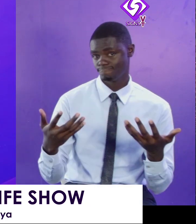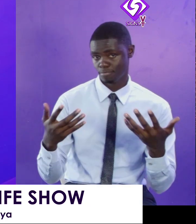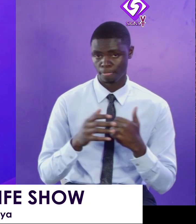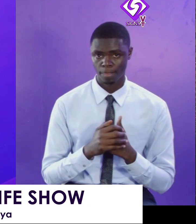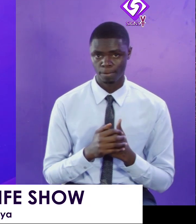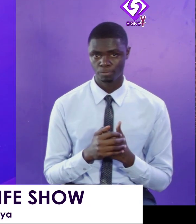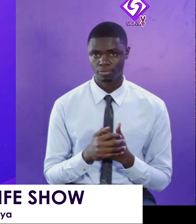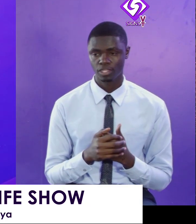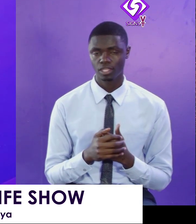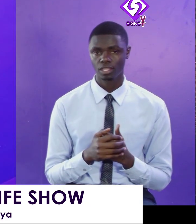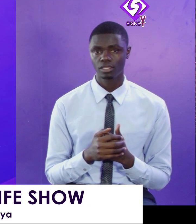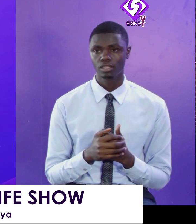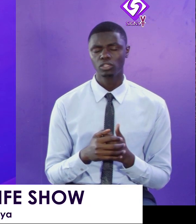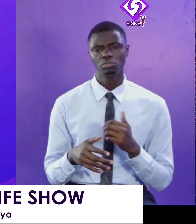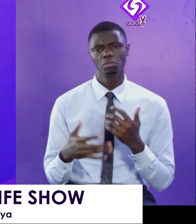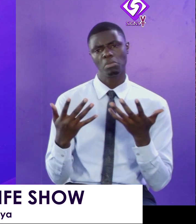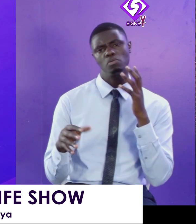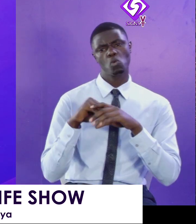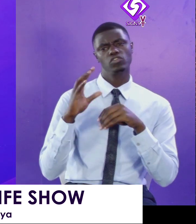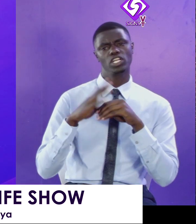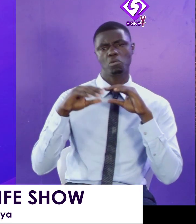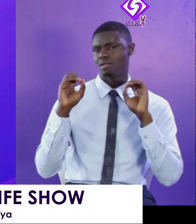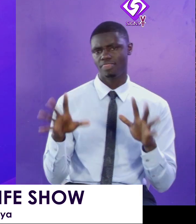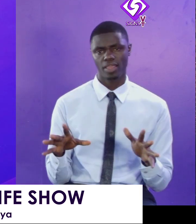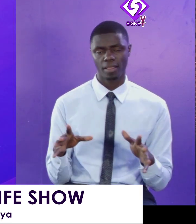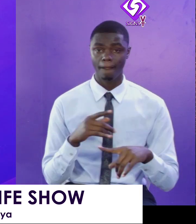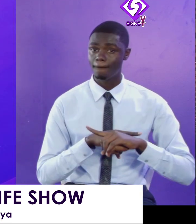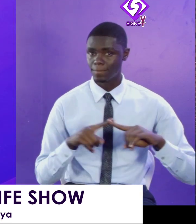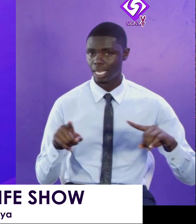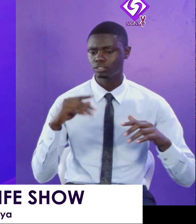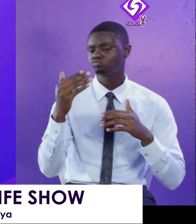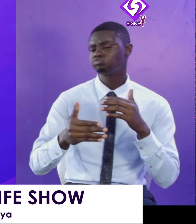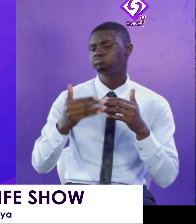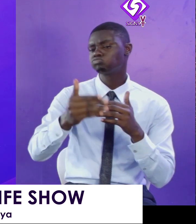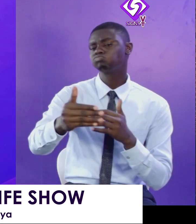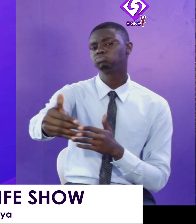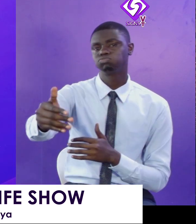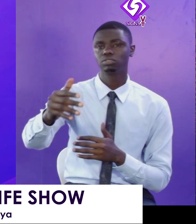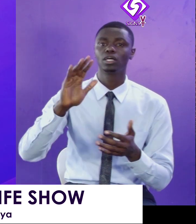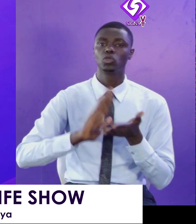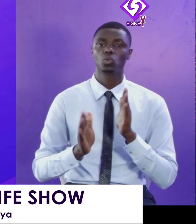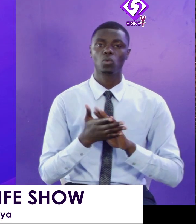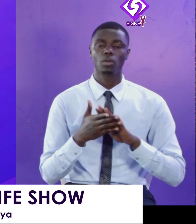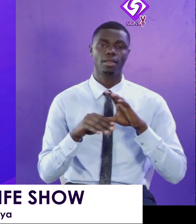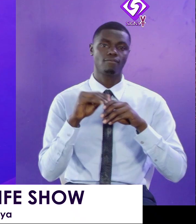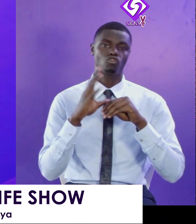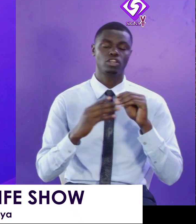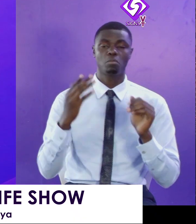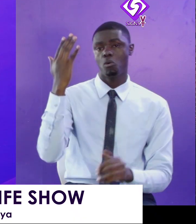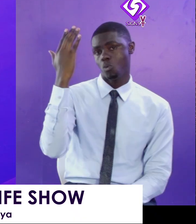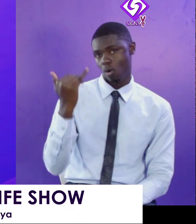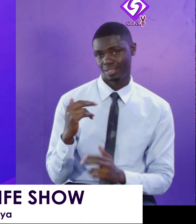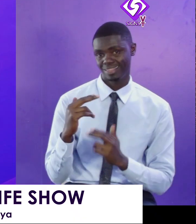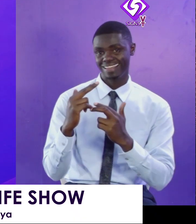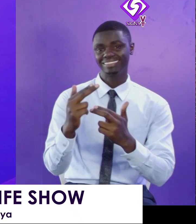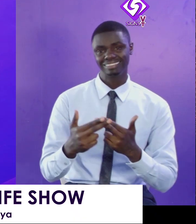may be a bit uncomfortable, but down the line, you may be more comfortable. Because saving for